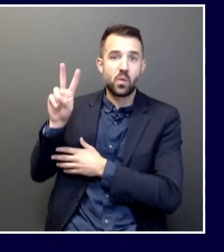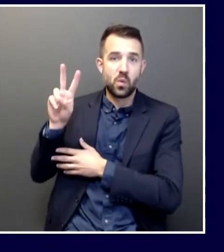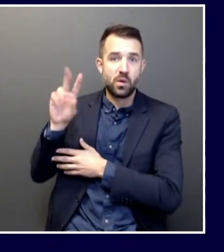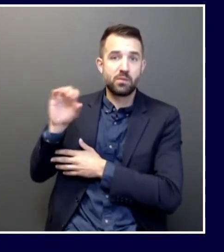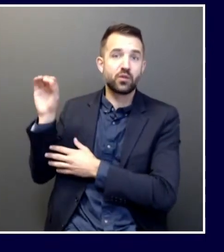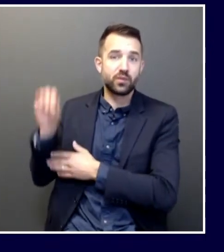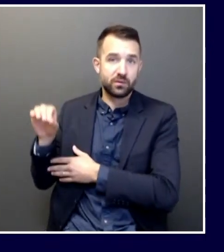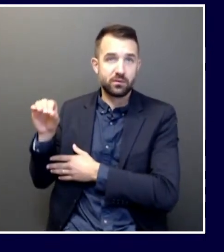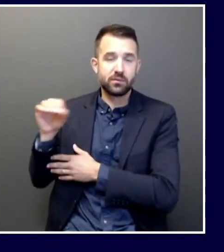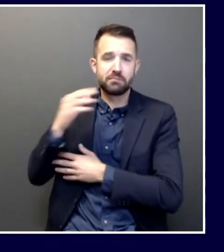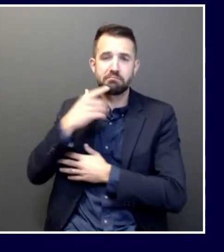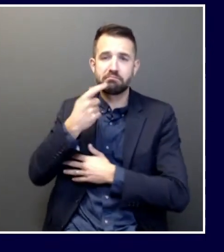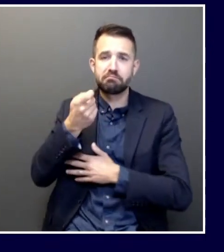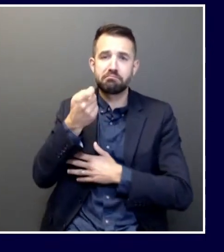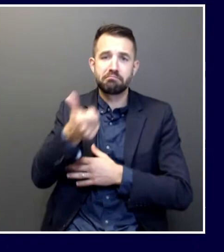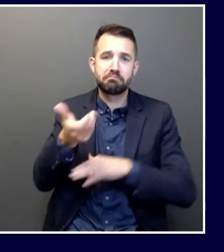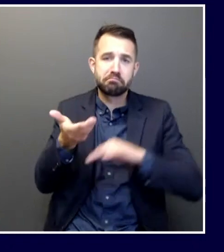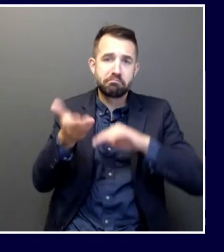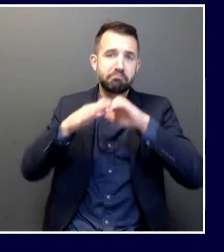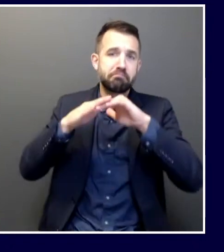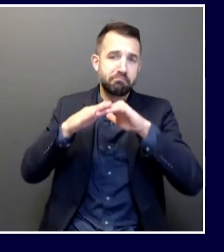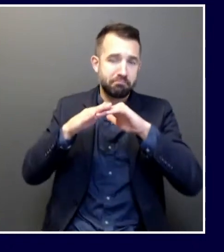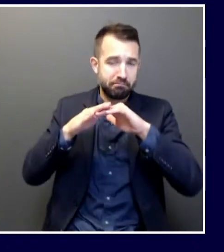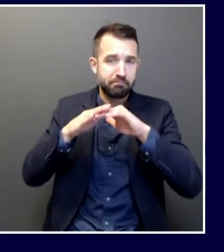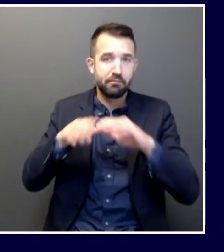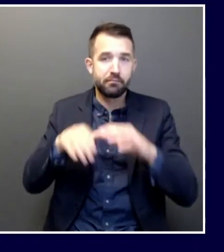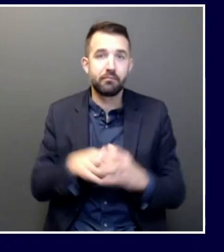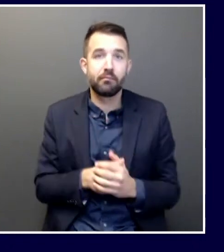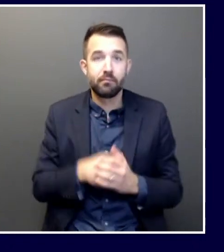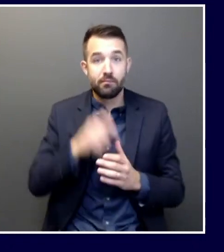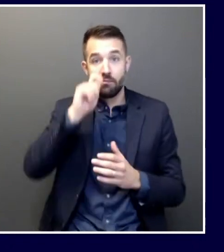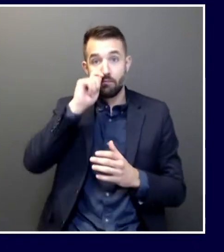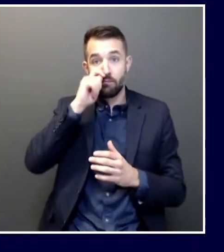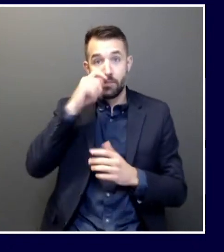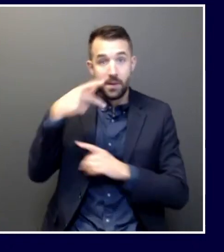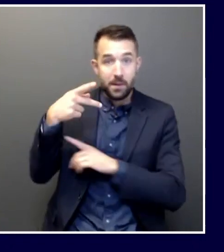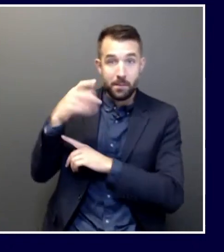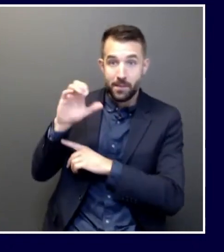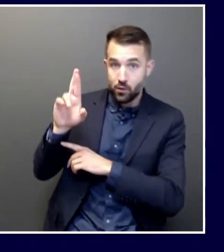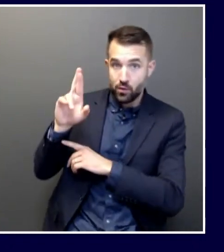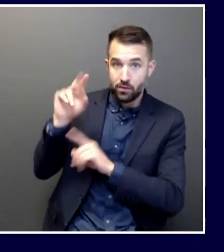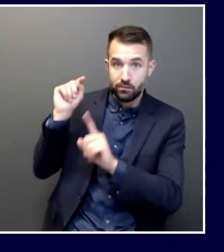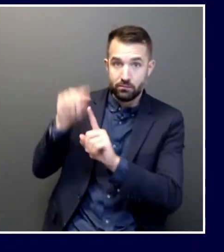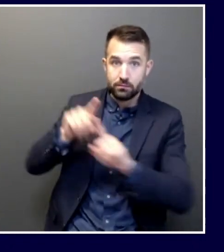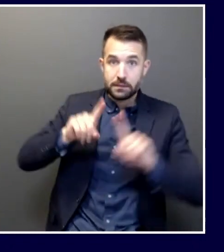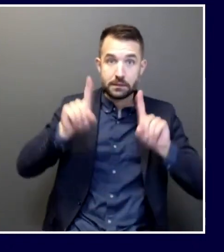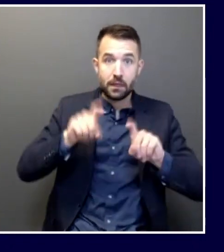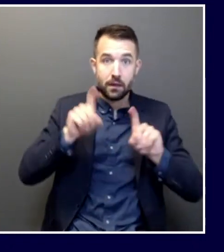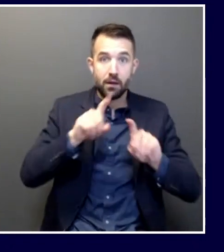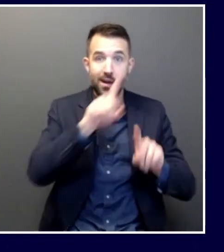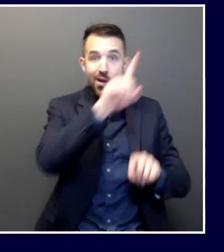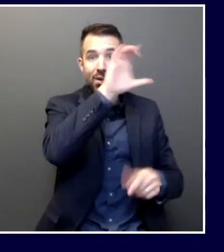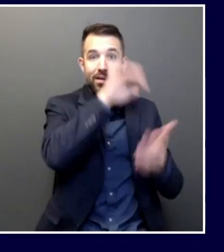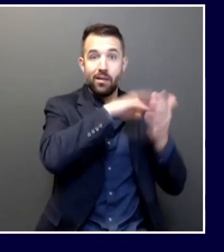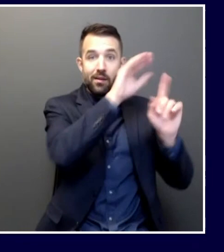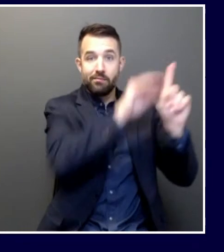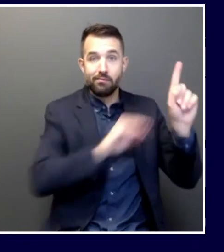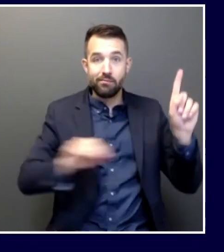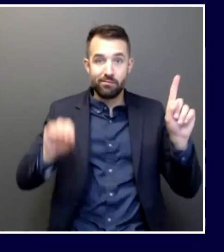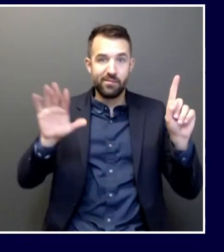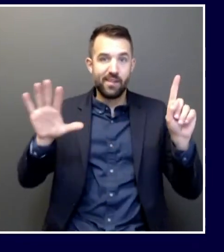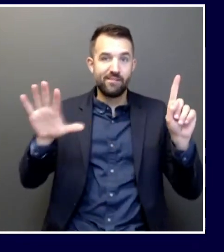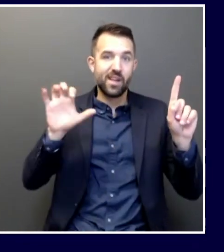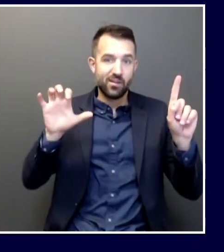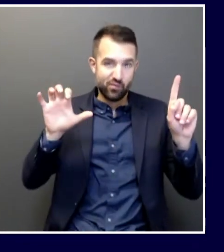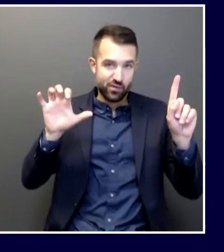terms of PCR testing volume, right now in Maine, that volume stands at 500 PCR tests that